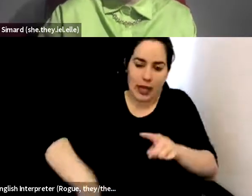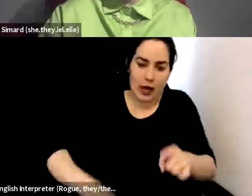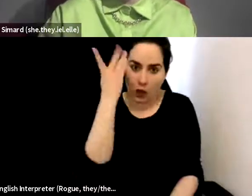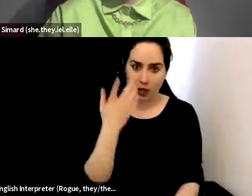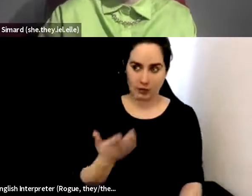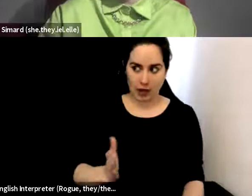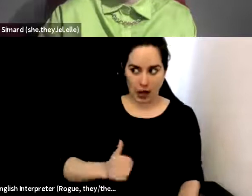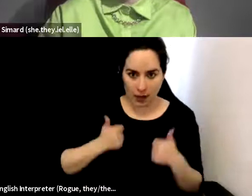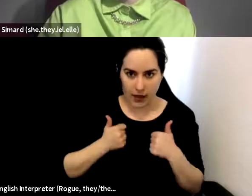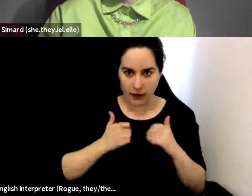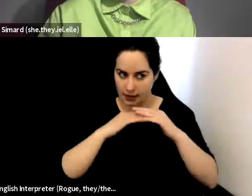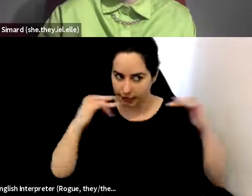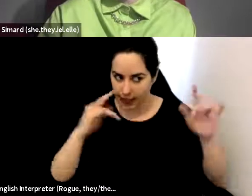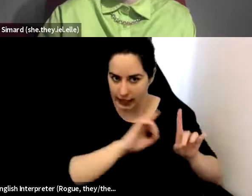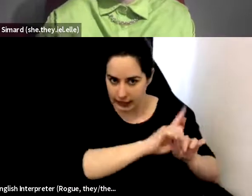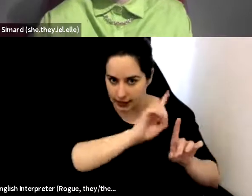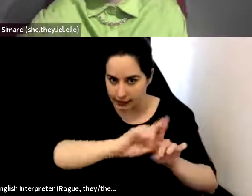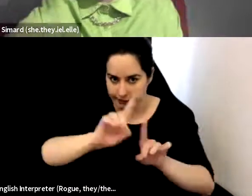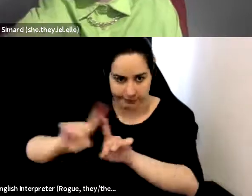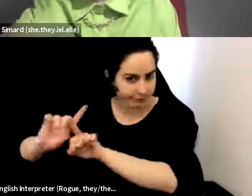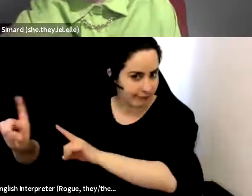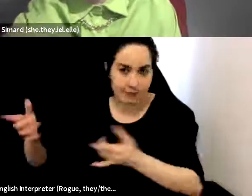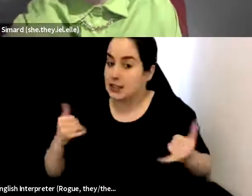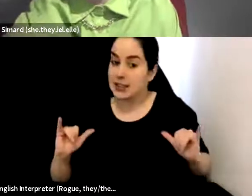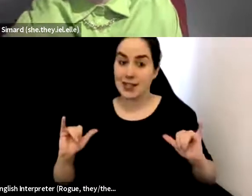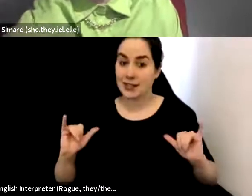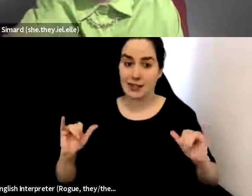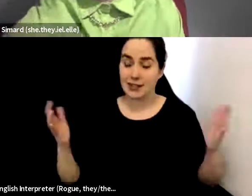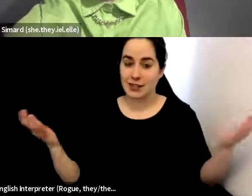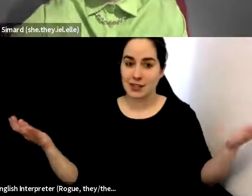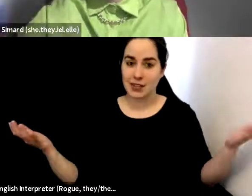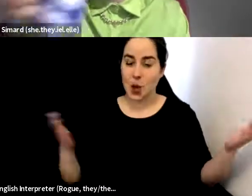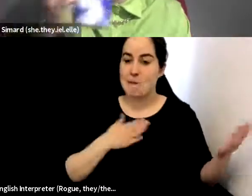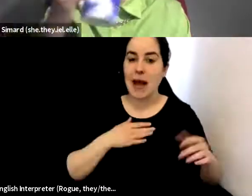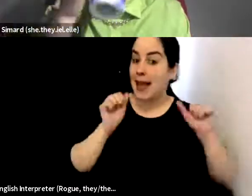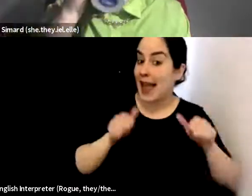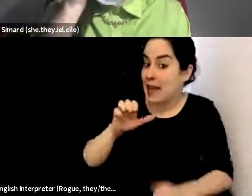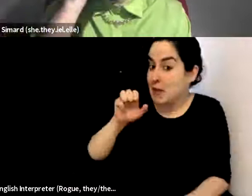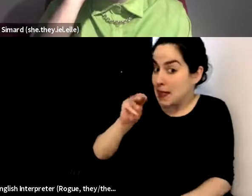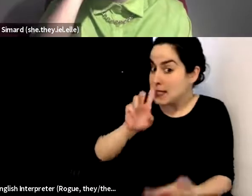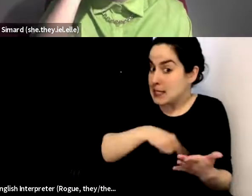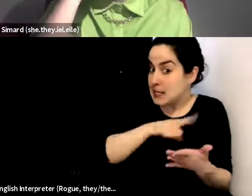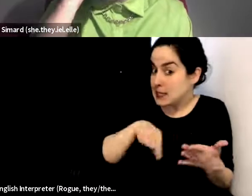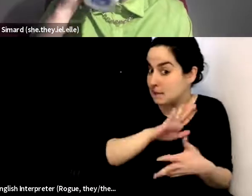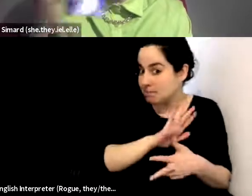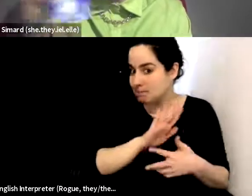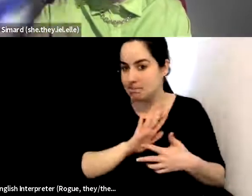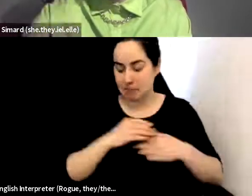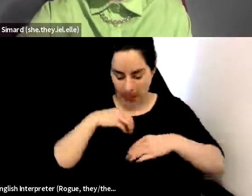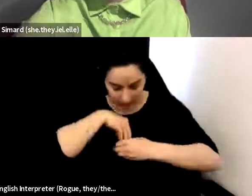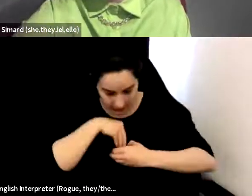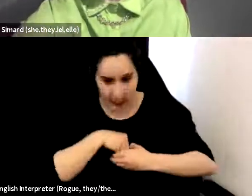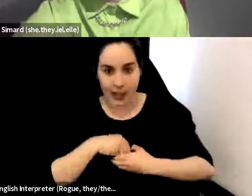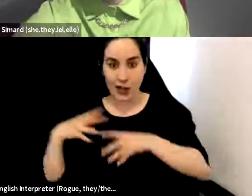that, you know, I had to confront my ableism. I had to confront my inner